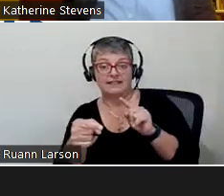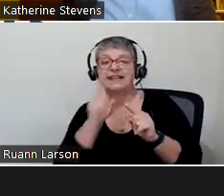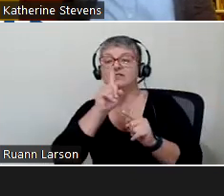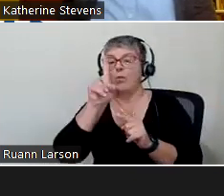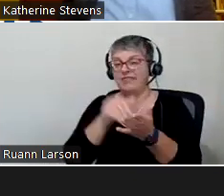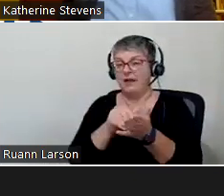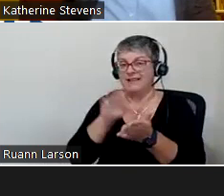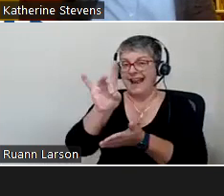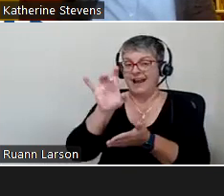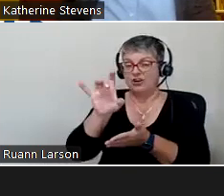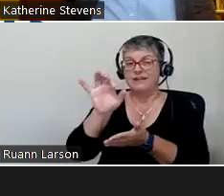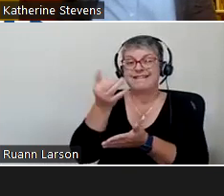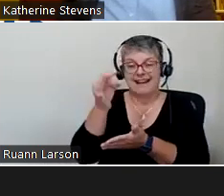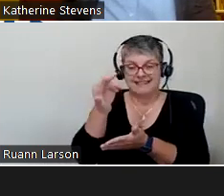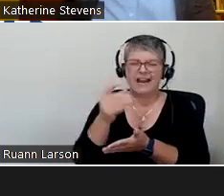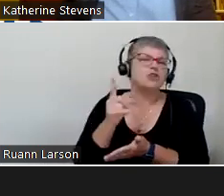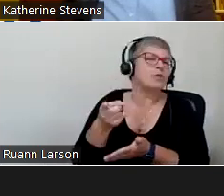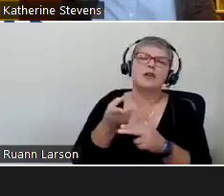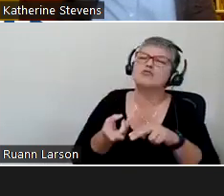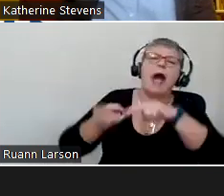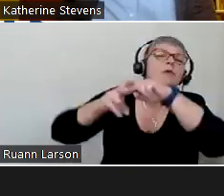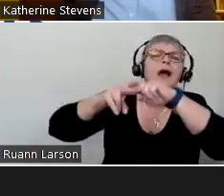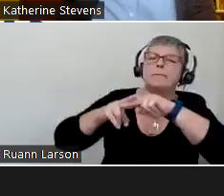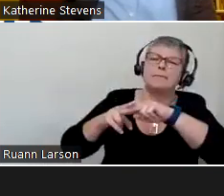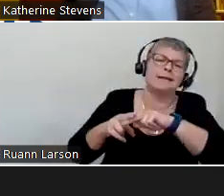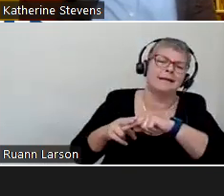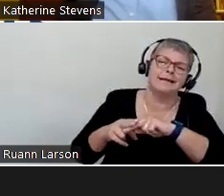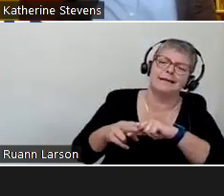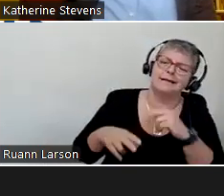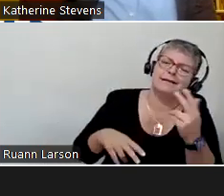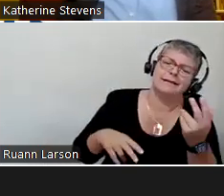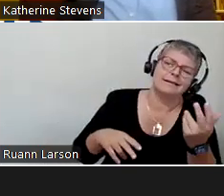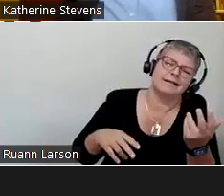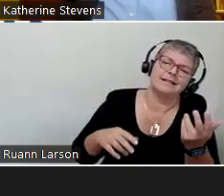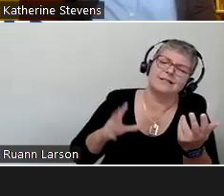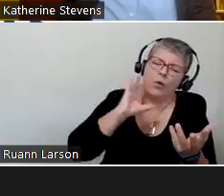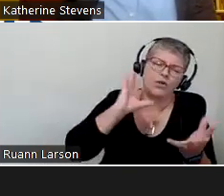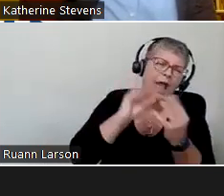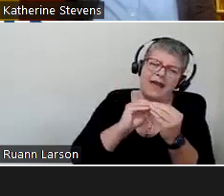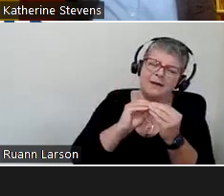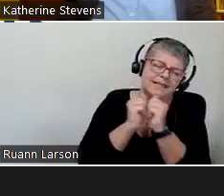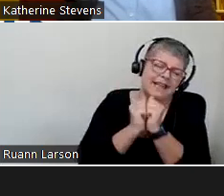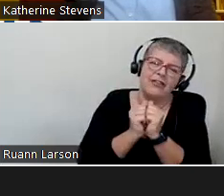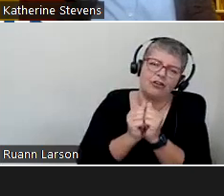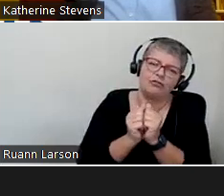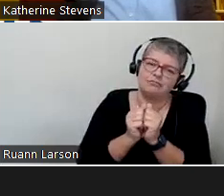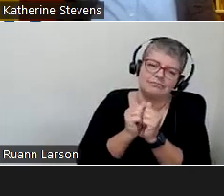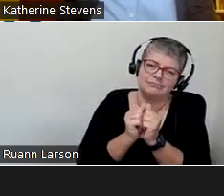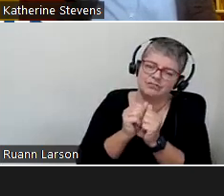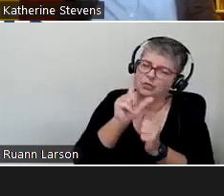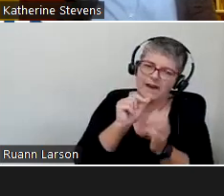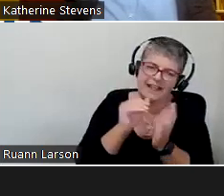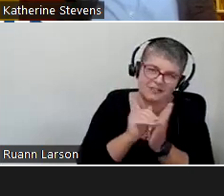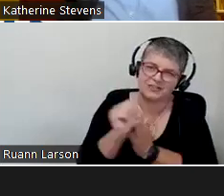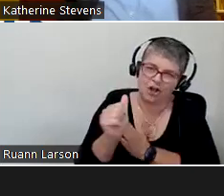$1,819, and you can round up to the nearest whole number here. So when you add those together, you get $20,000. That's your total